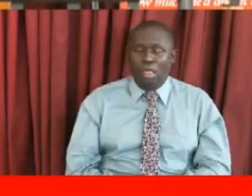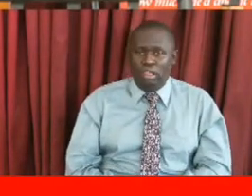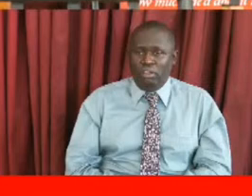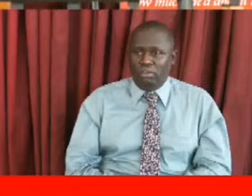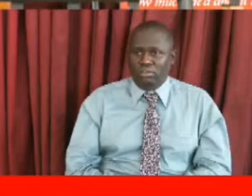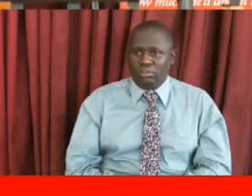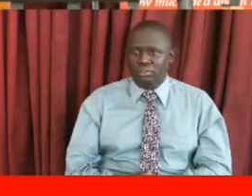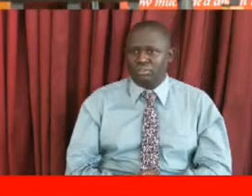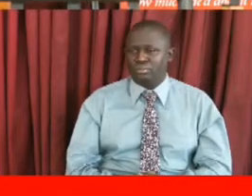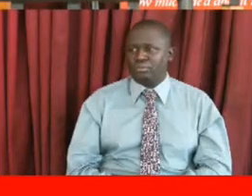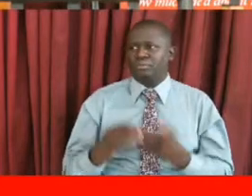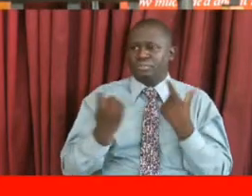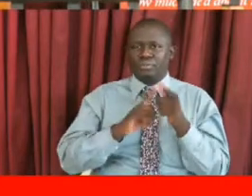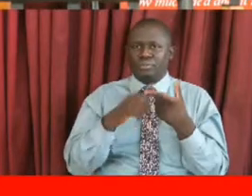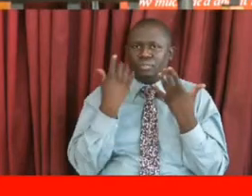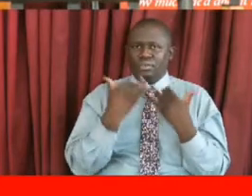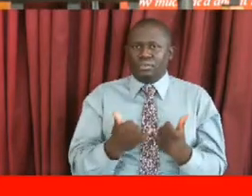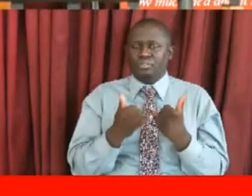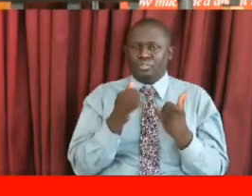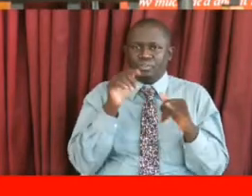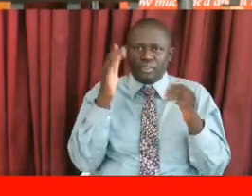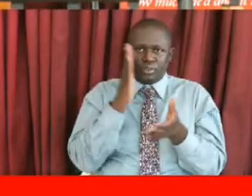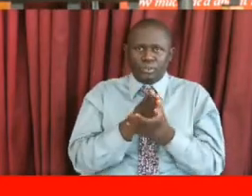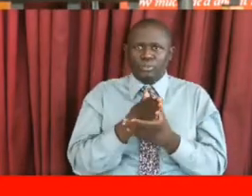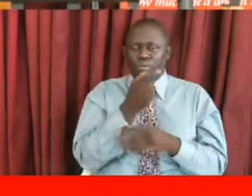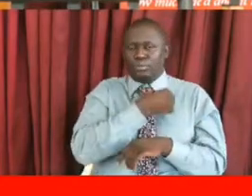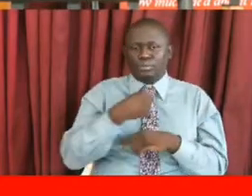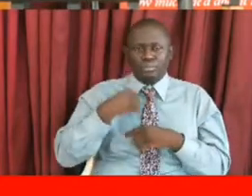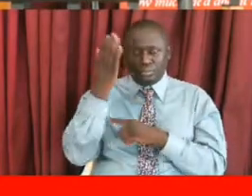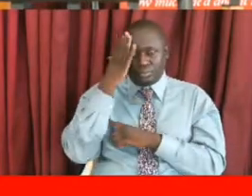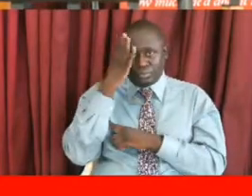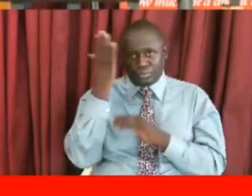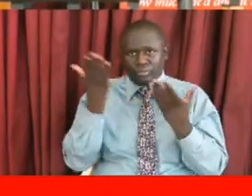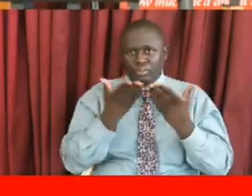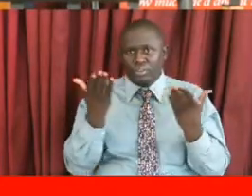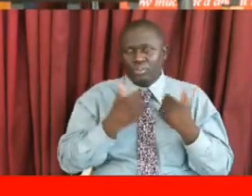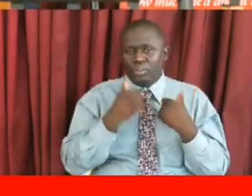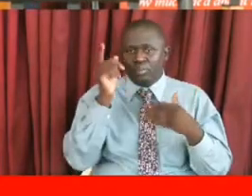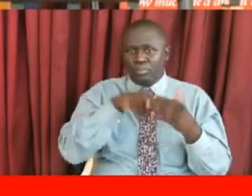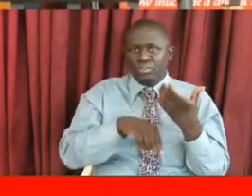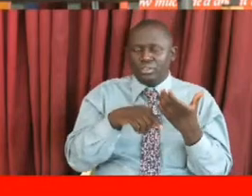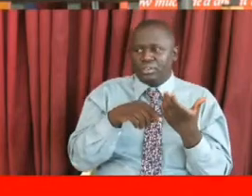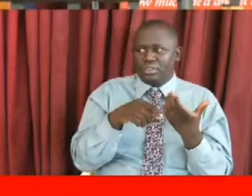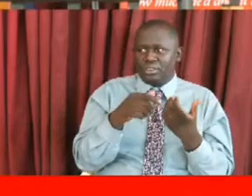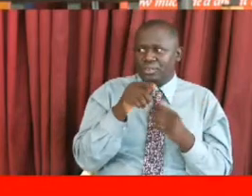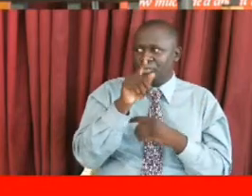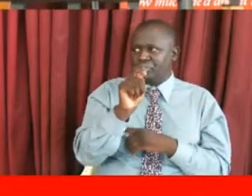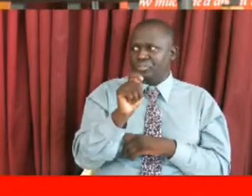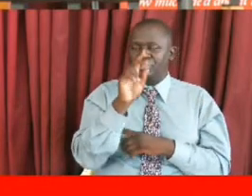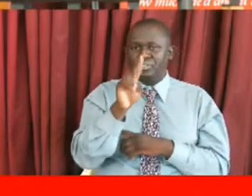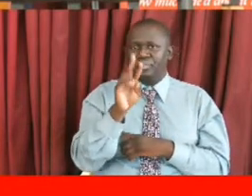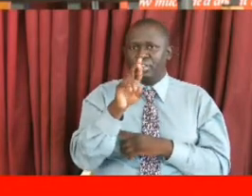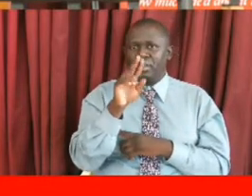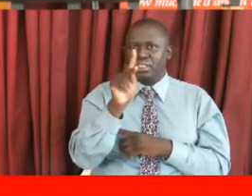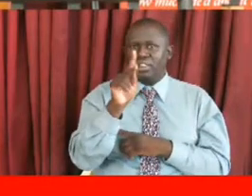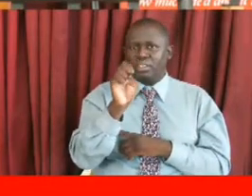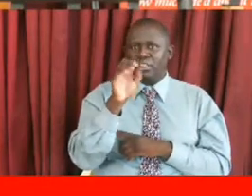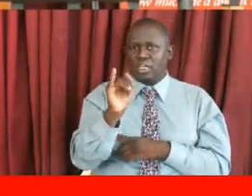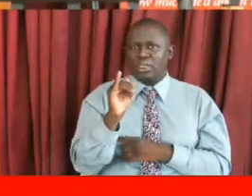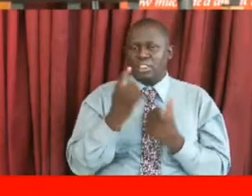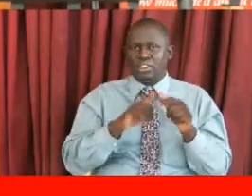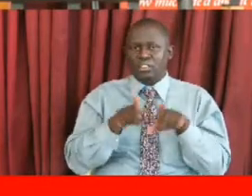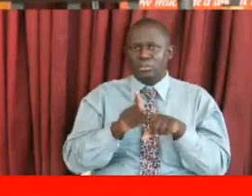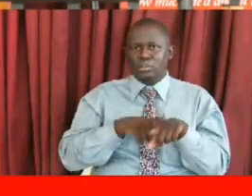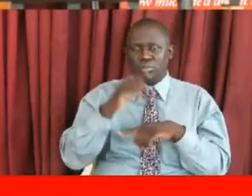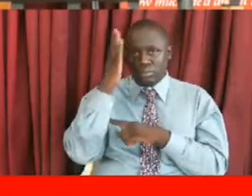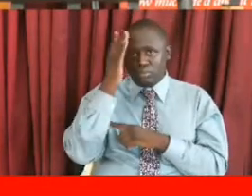in France we know where he inance as well praise the name we know